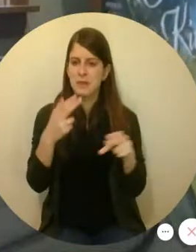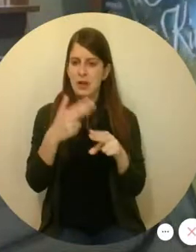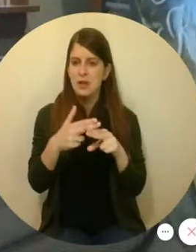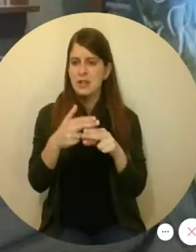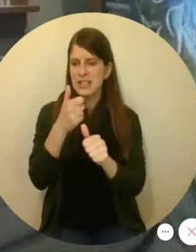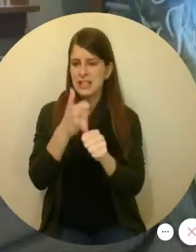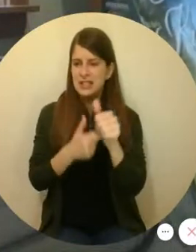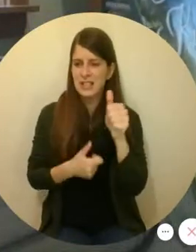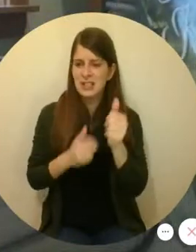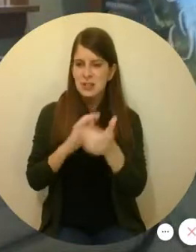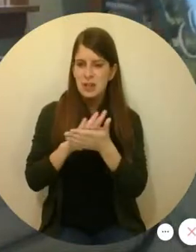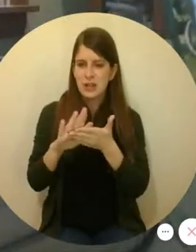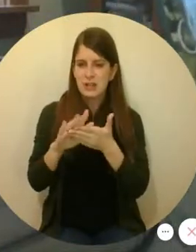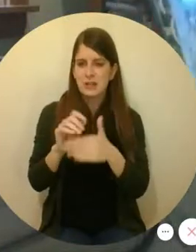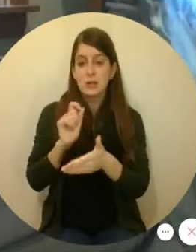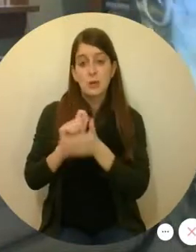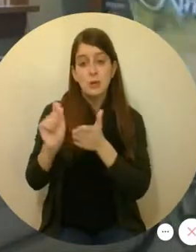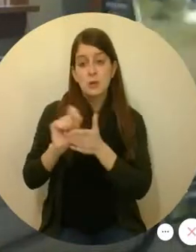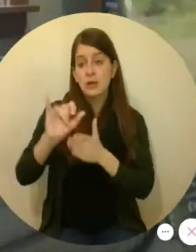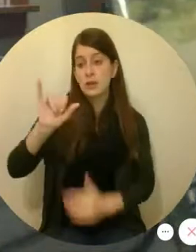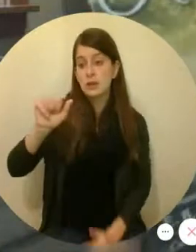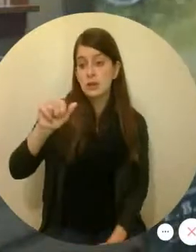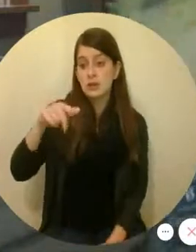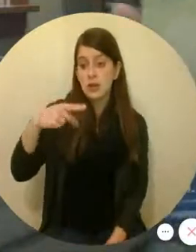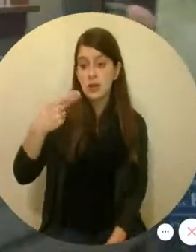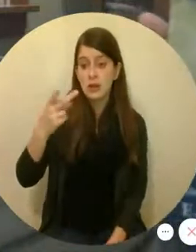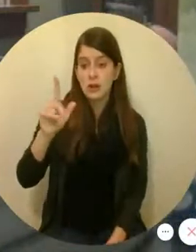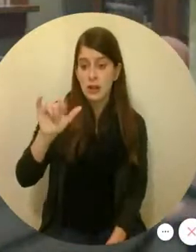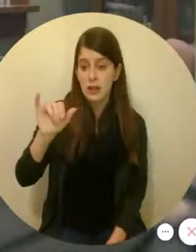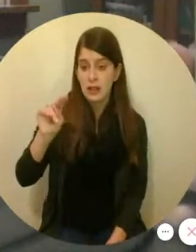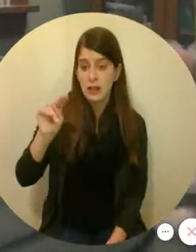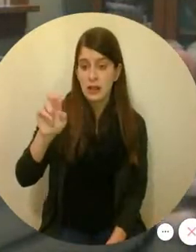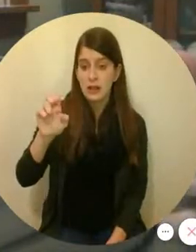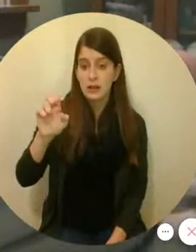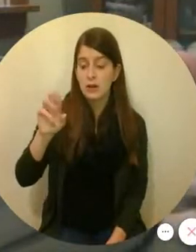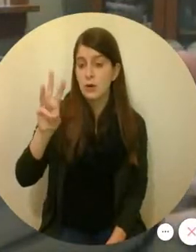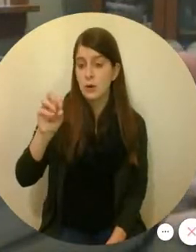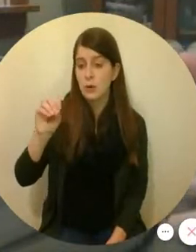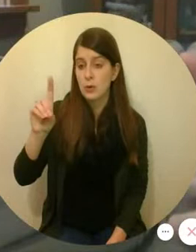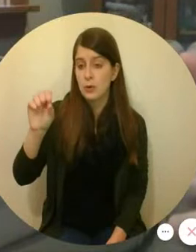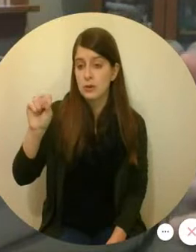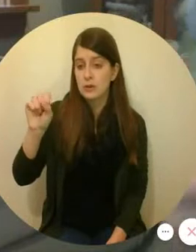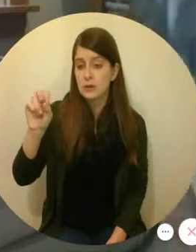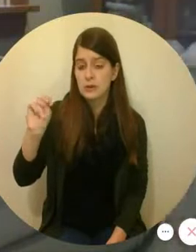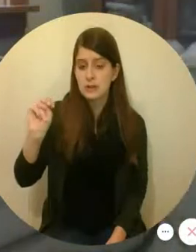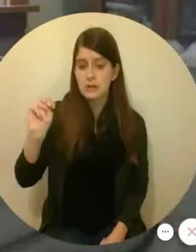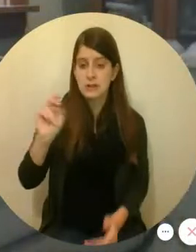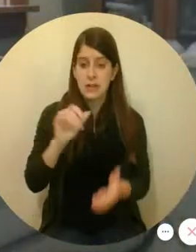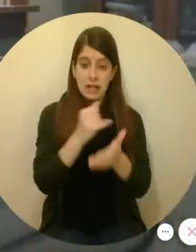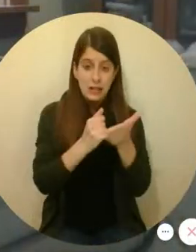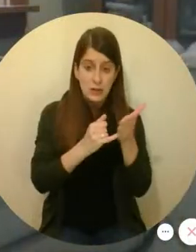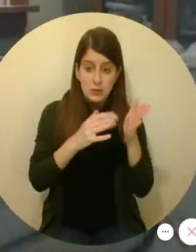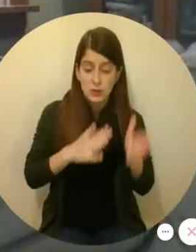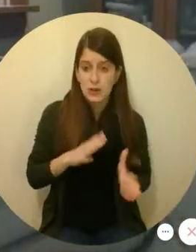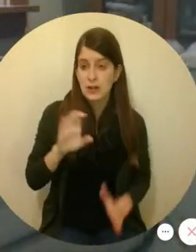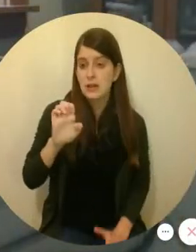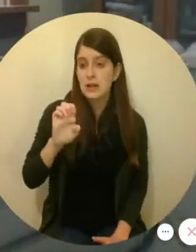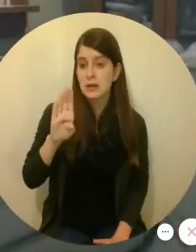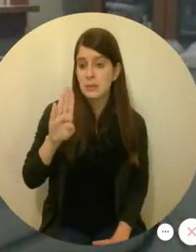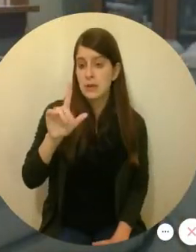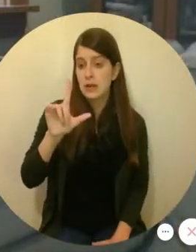written by Jacqueline Woodson and it's illustrated by E.B. Lewis. Each Kindness.